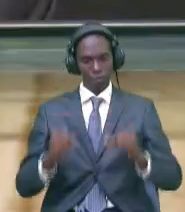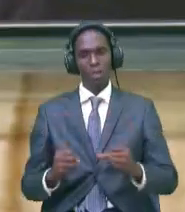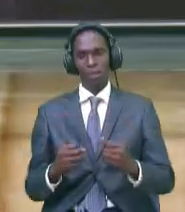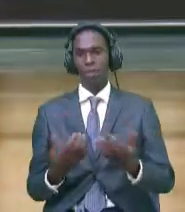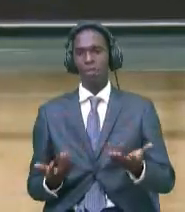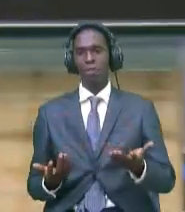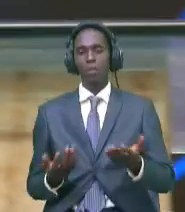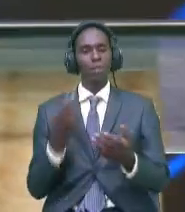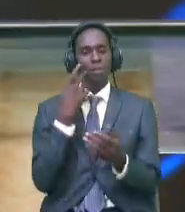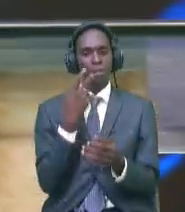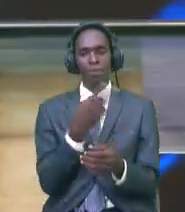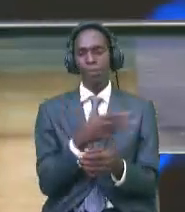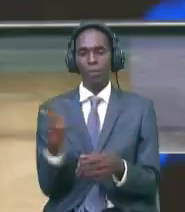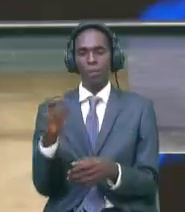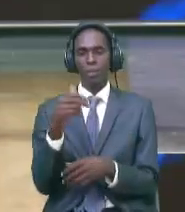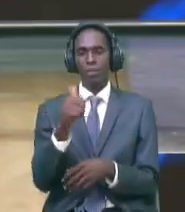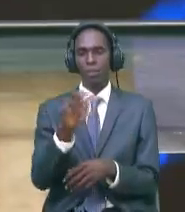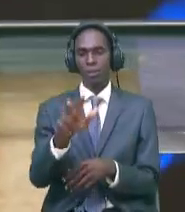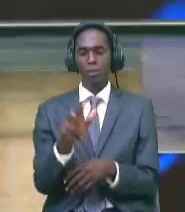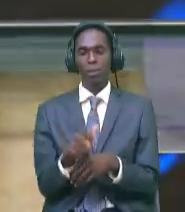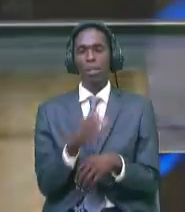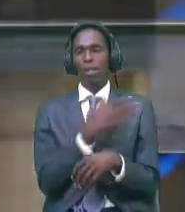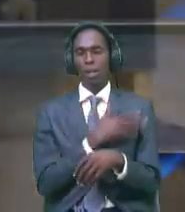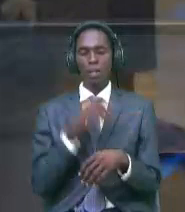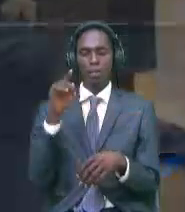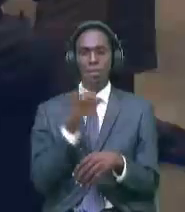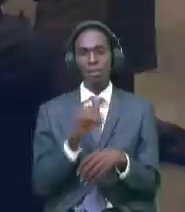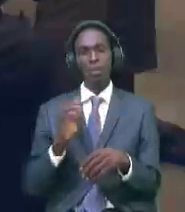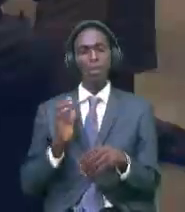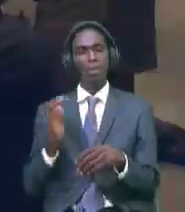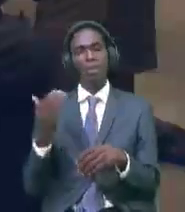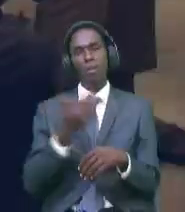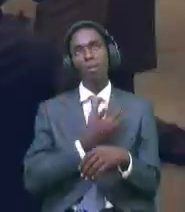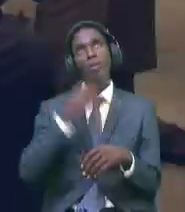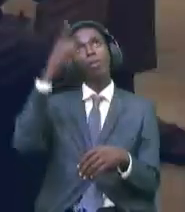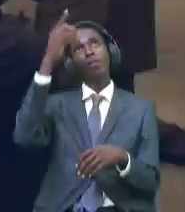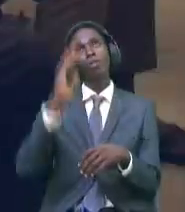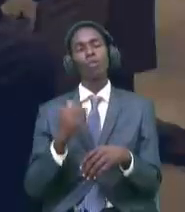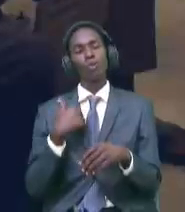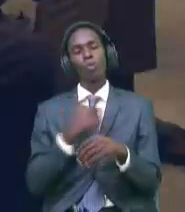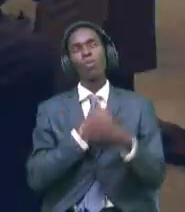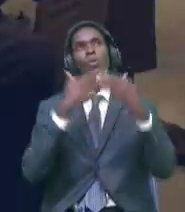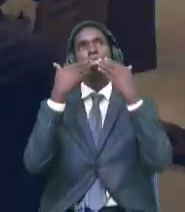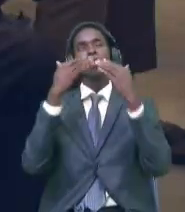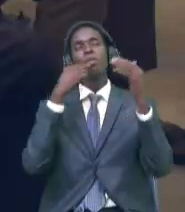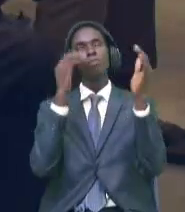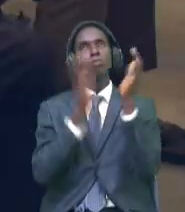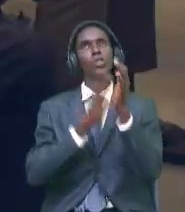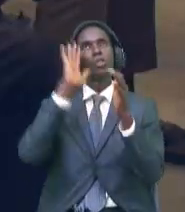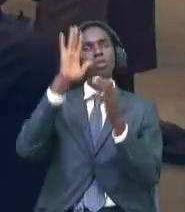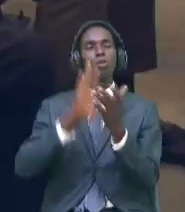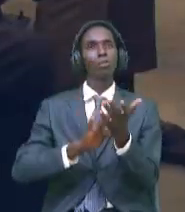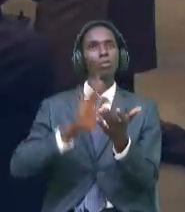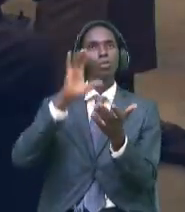in verse 13, now therefore our God, we thank thee and we praise thy glorious